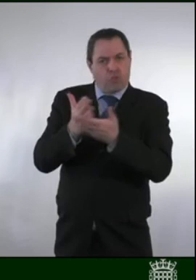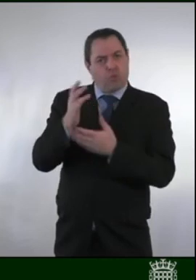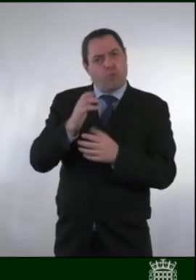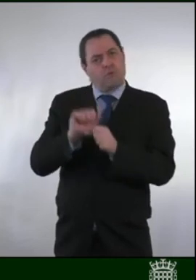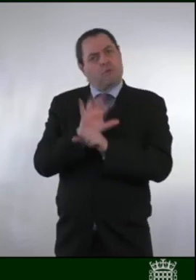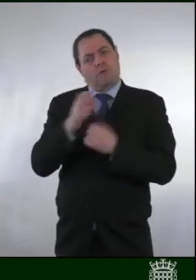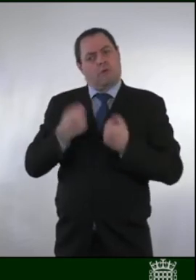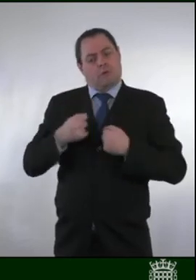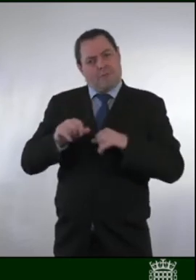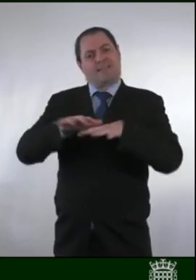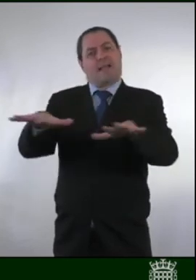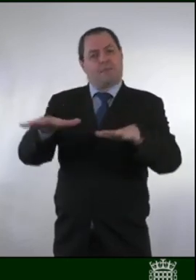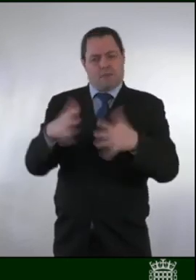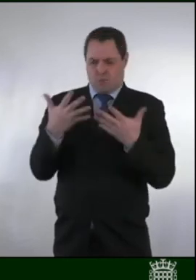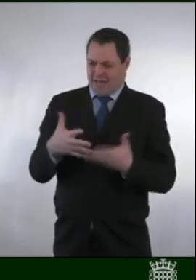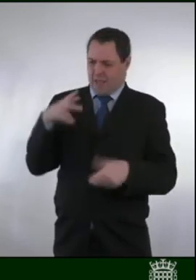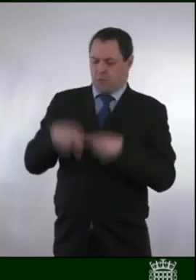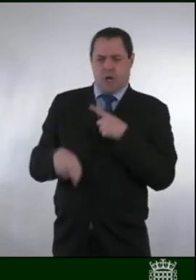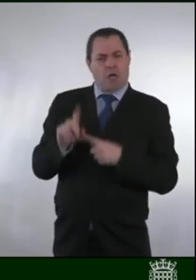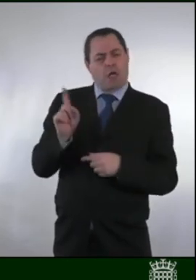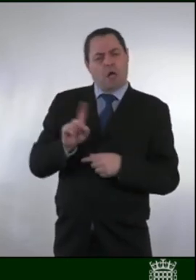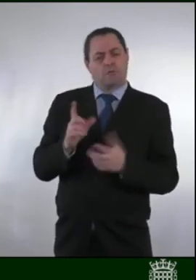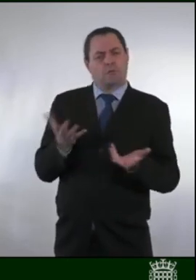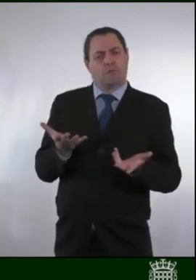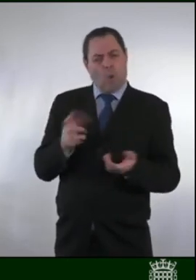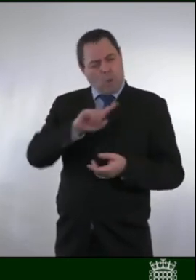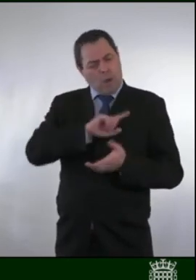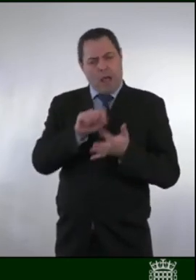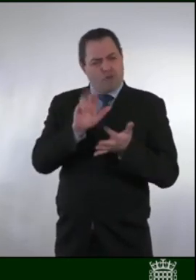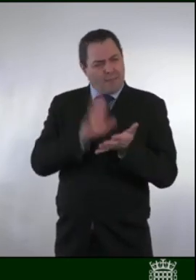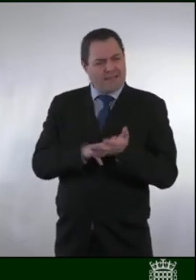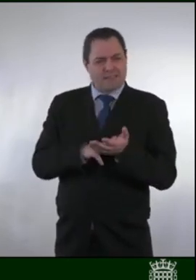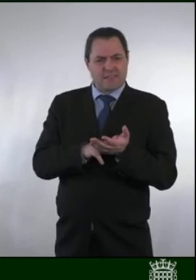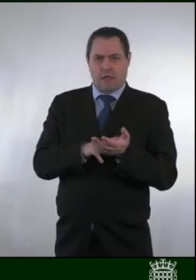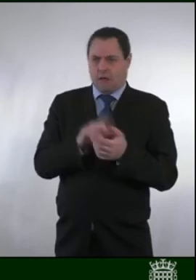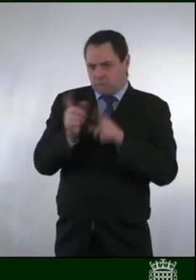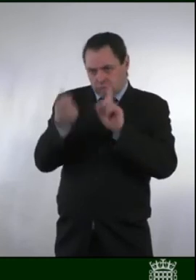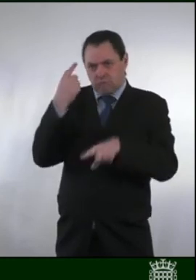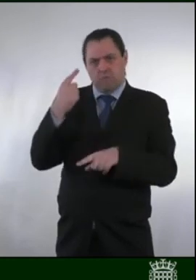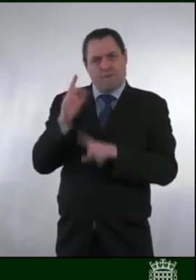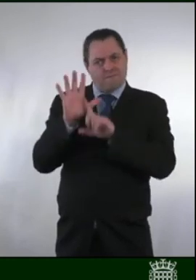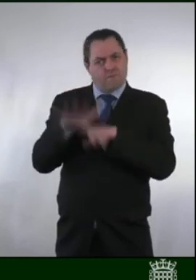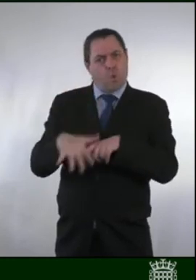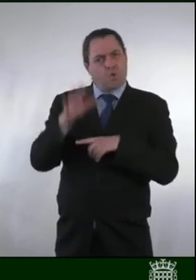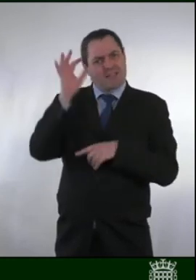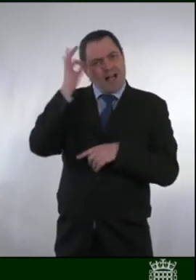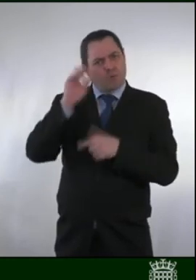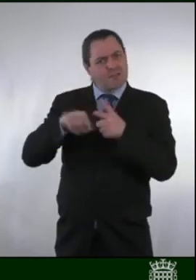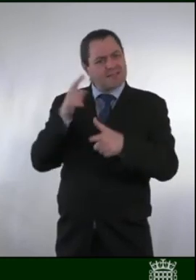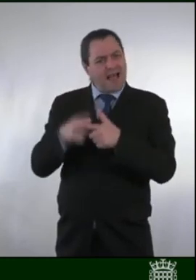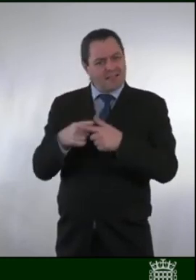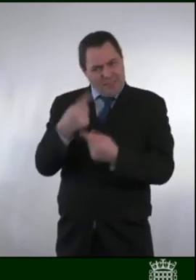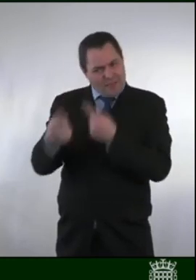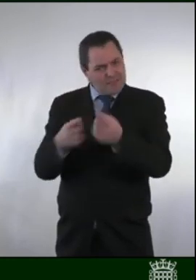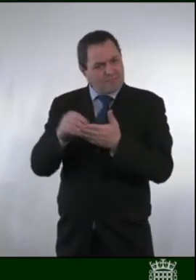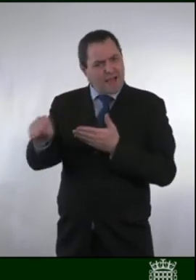So why, instead, is the Prime Minister dropping a council tax bombshell and asking my constituents to pay